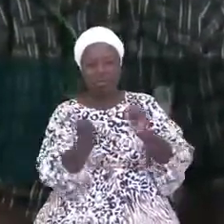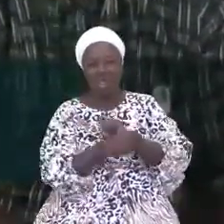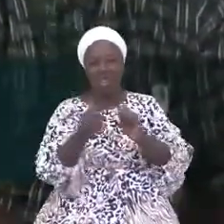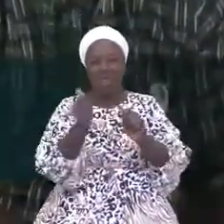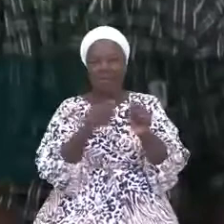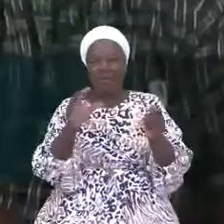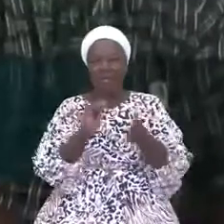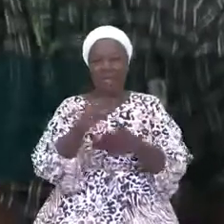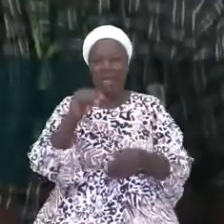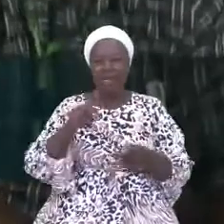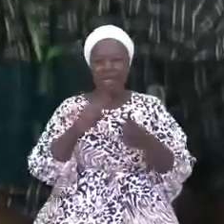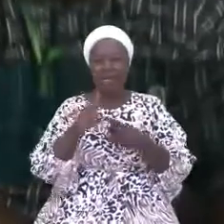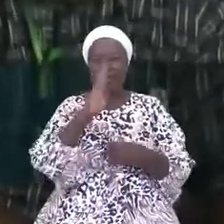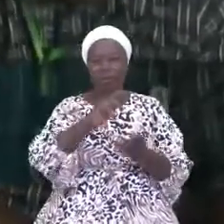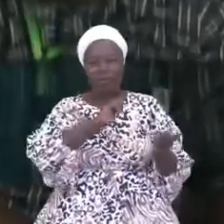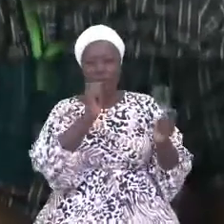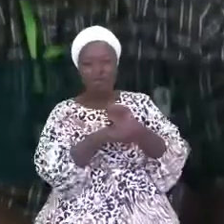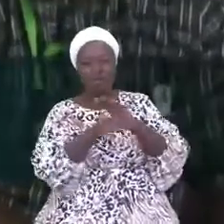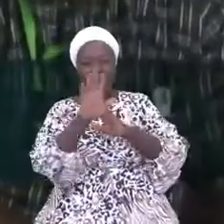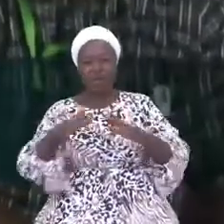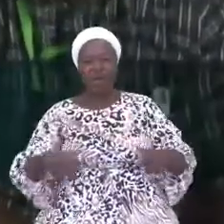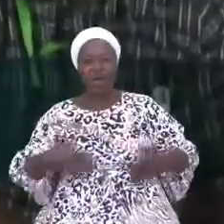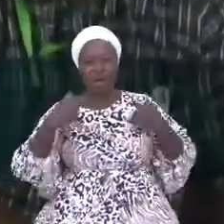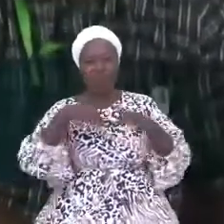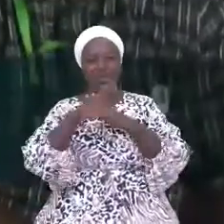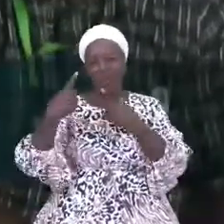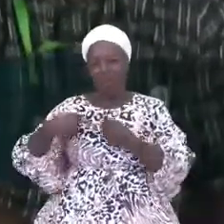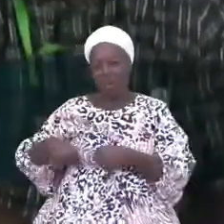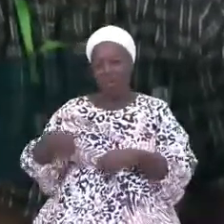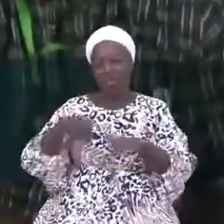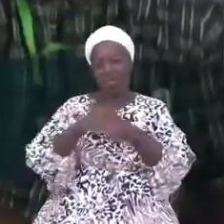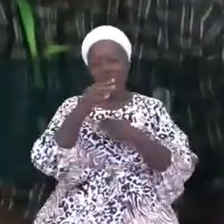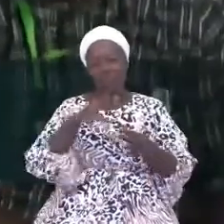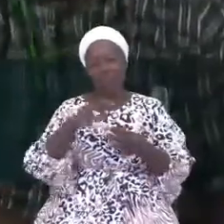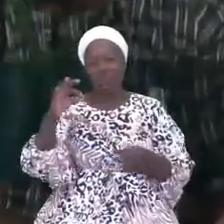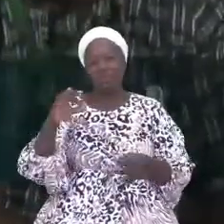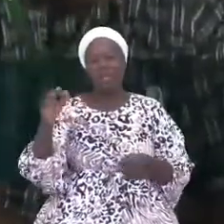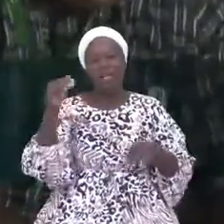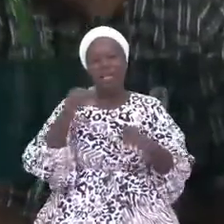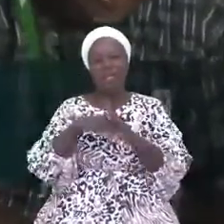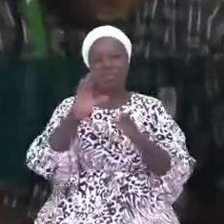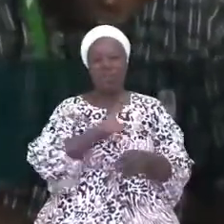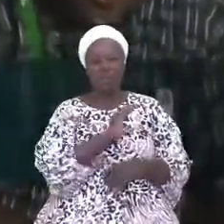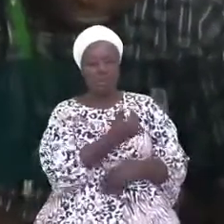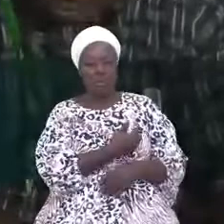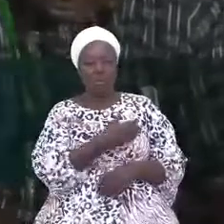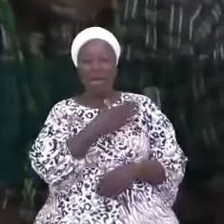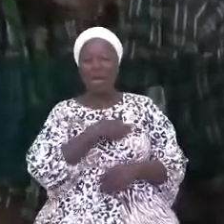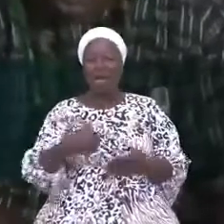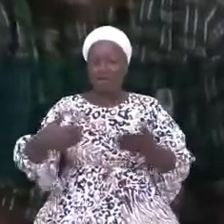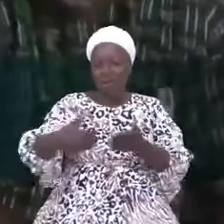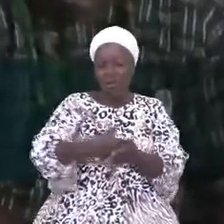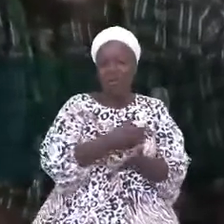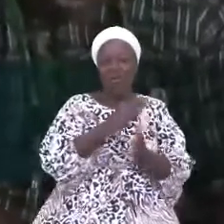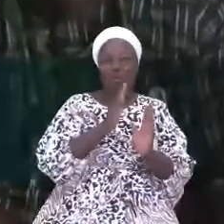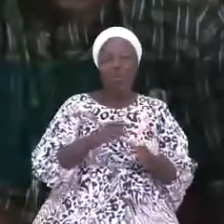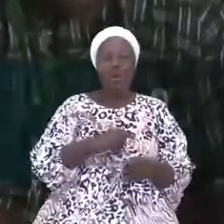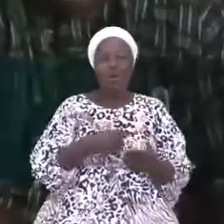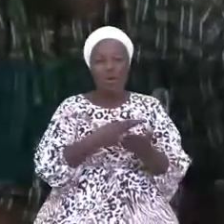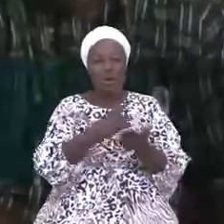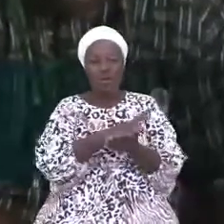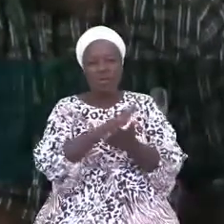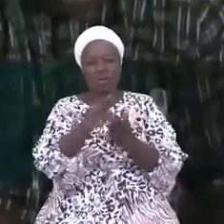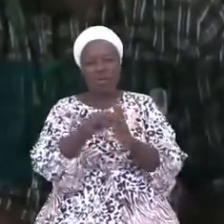be changed in your life, in your heart, in your spirit, in your soul, and renewal,